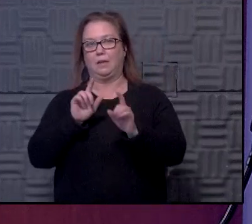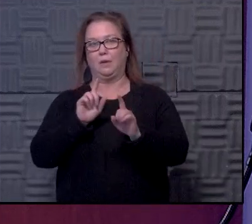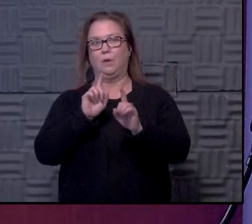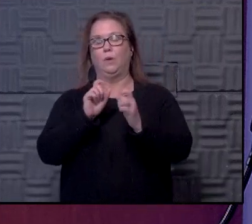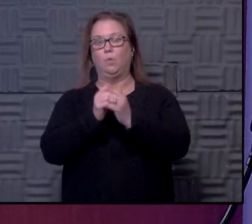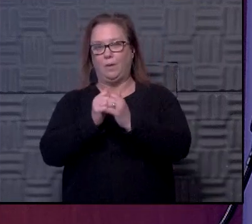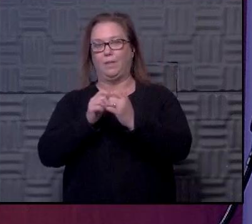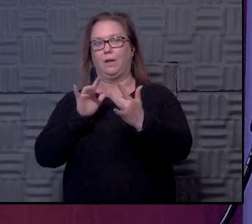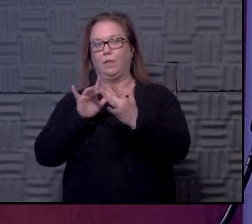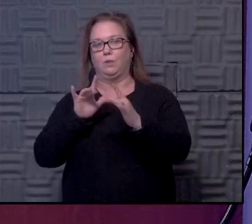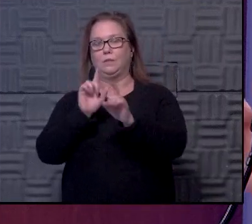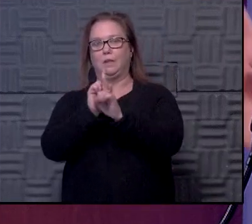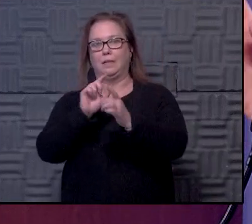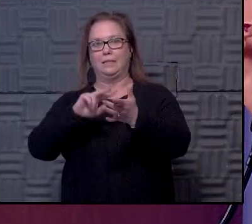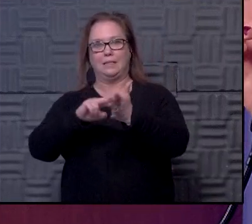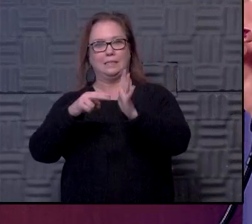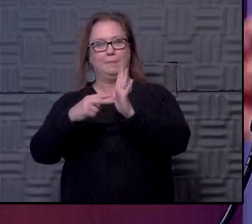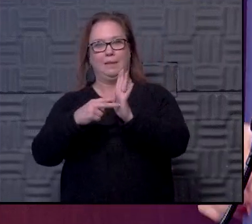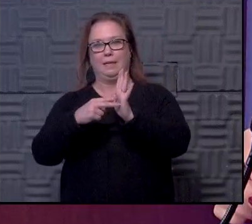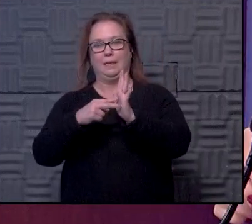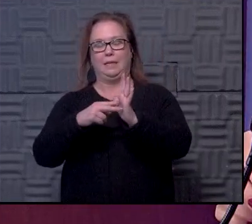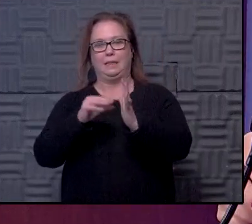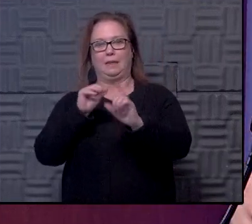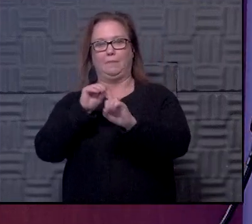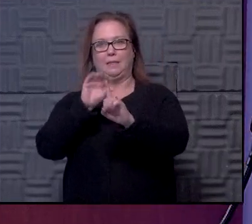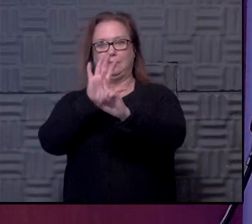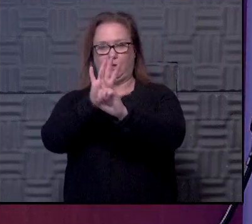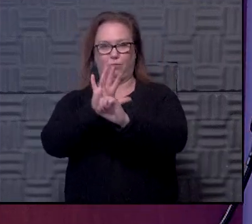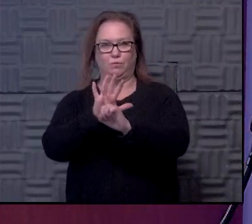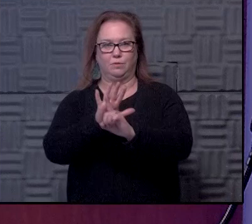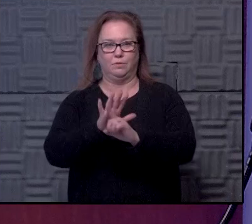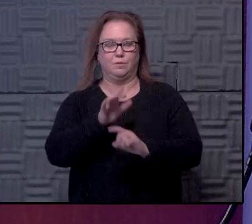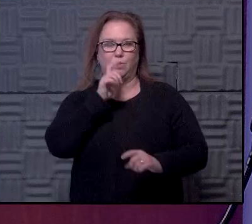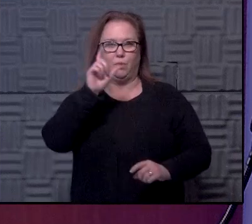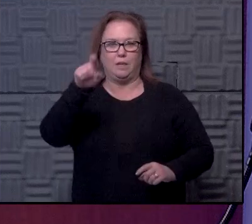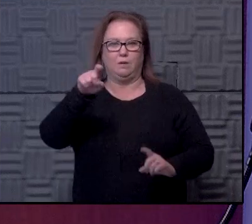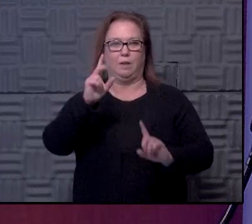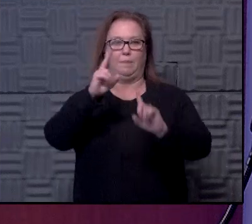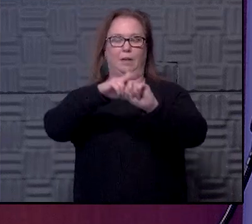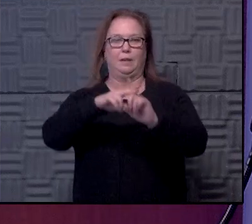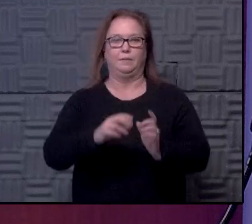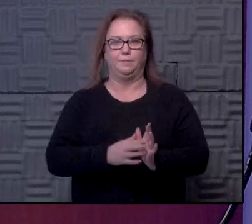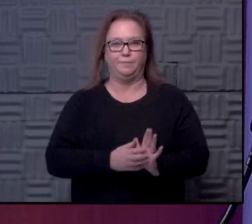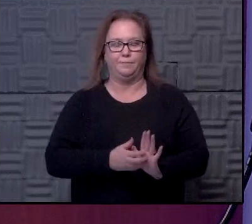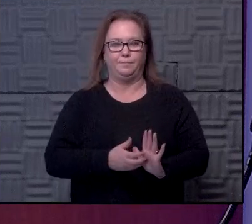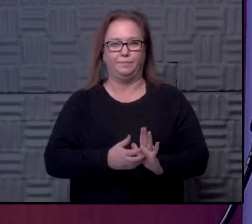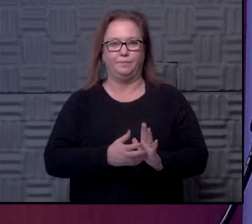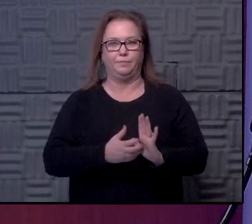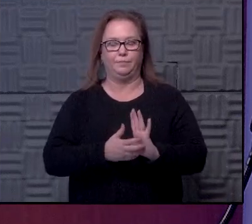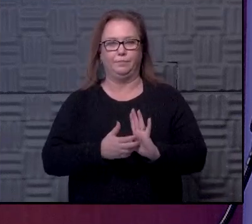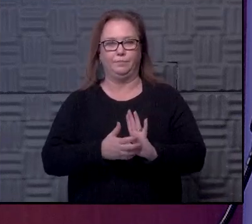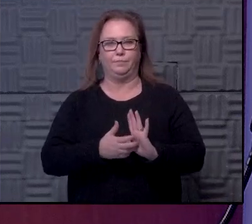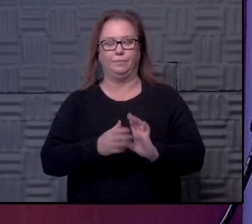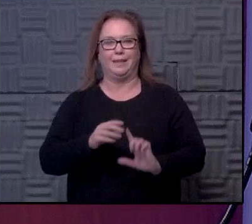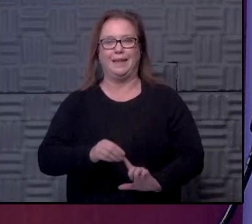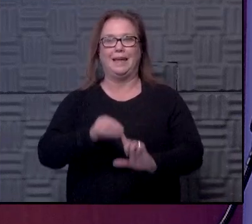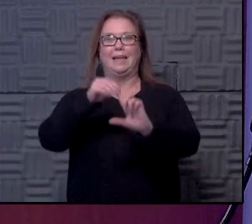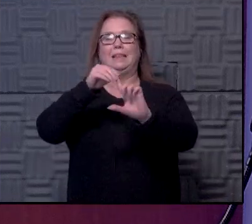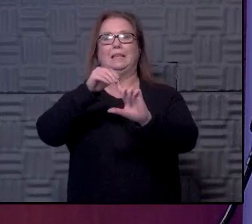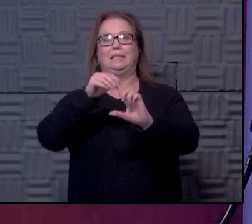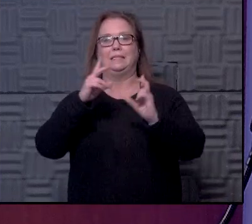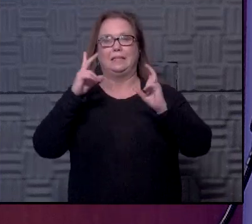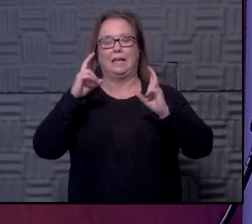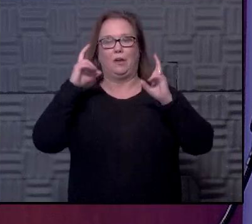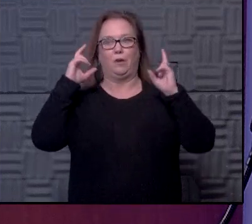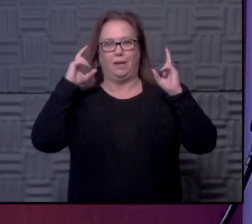close contact doesn't mean that they have been exposed. So wouldn't necessarily apply the quarantine rules unless the